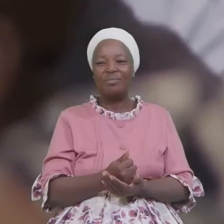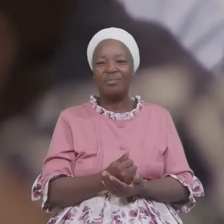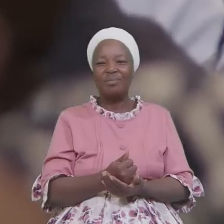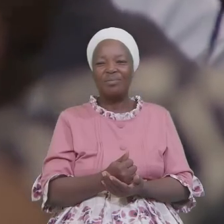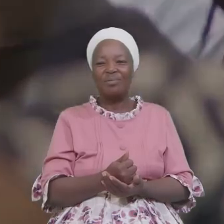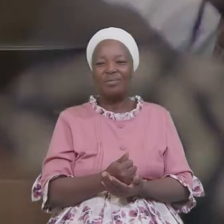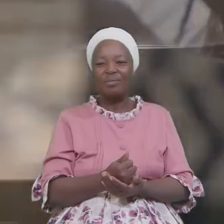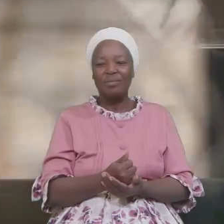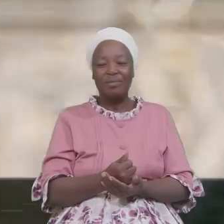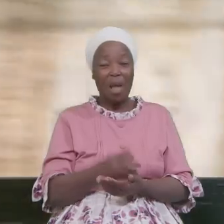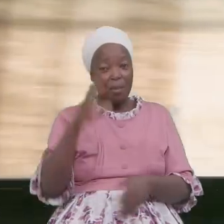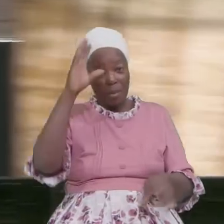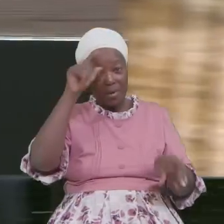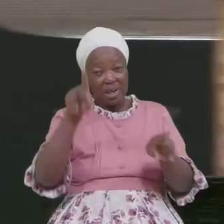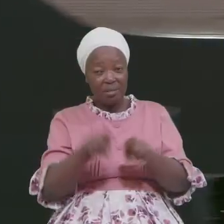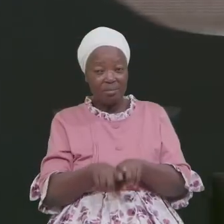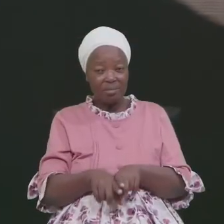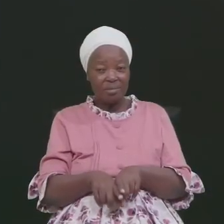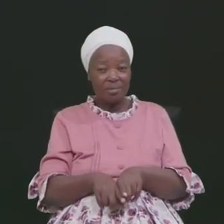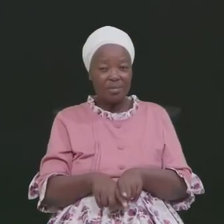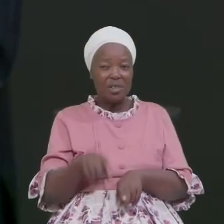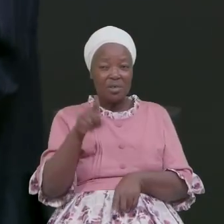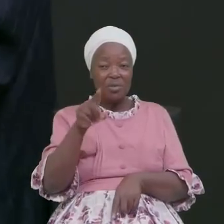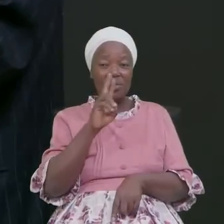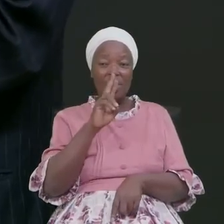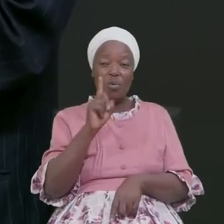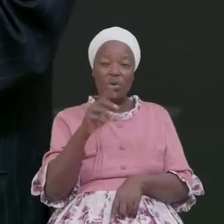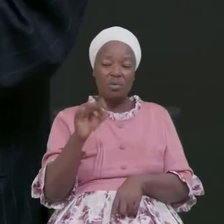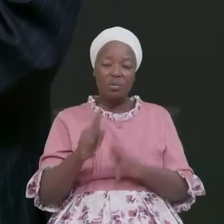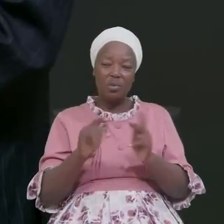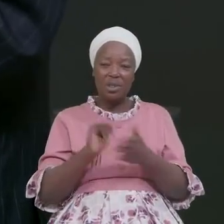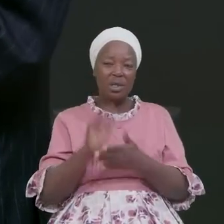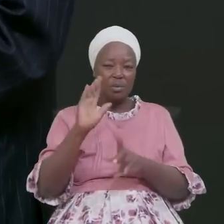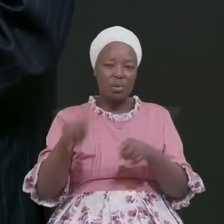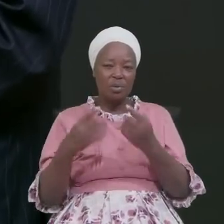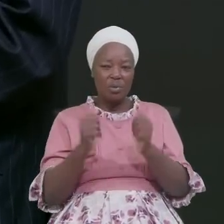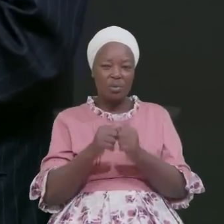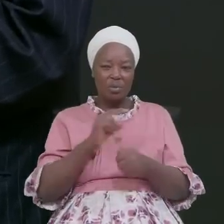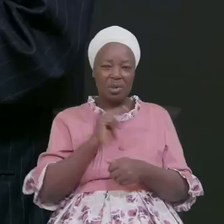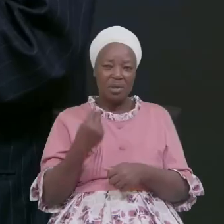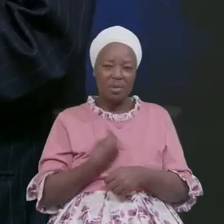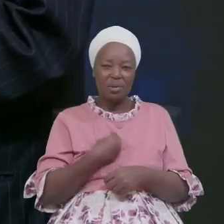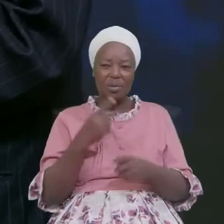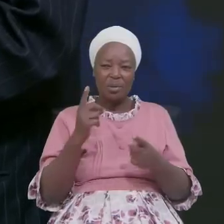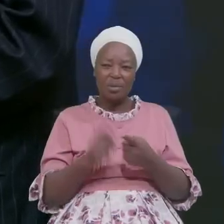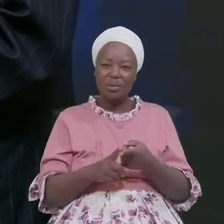Brother, you are one of the people that will go with us to the